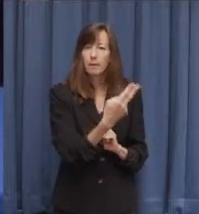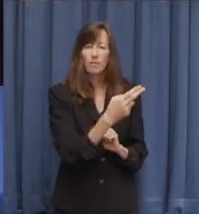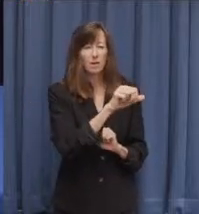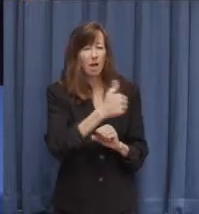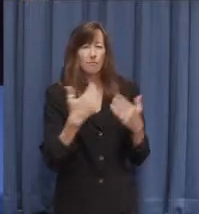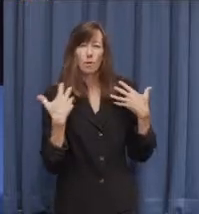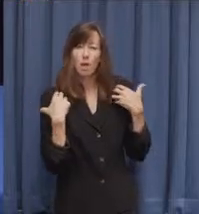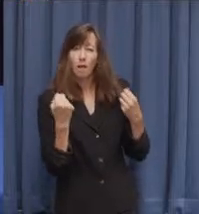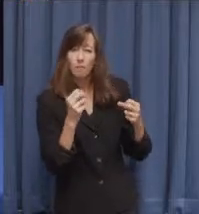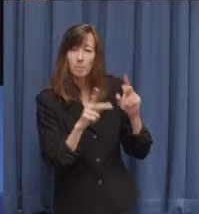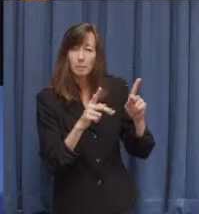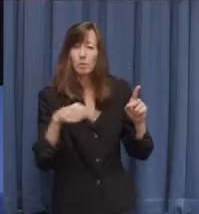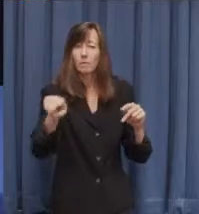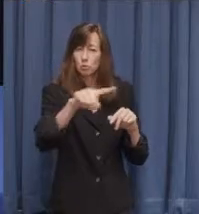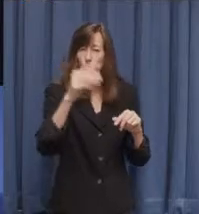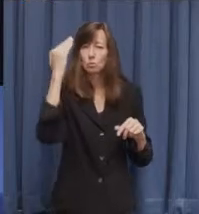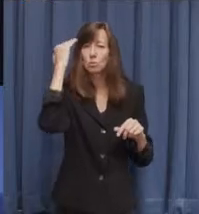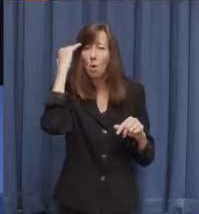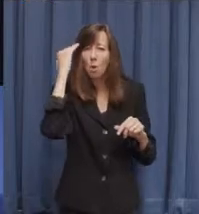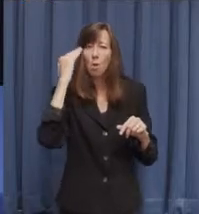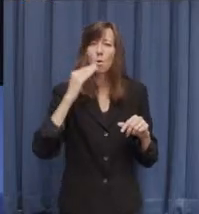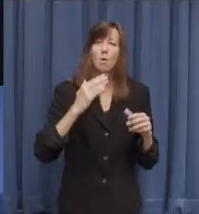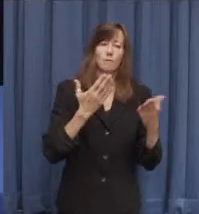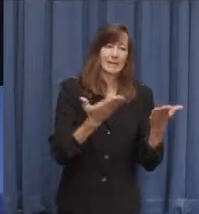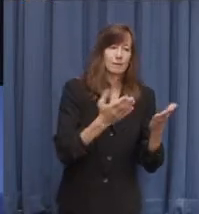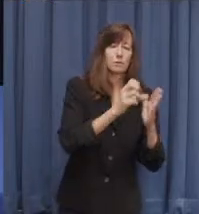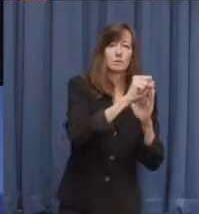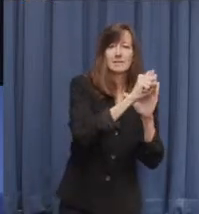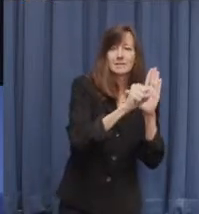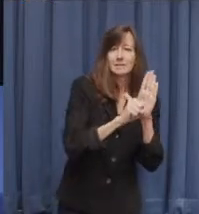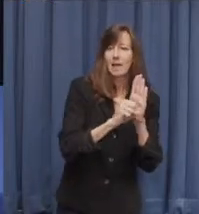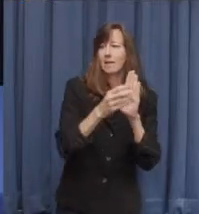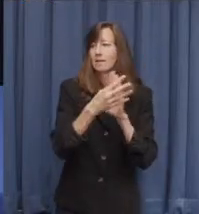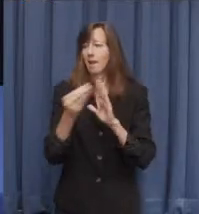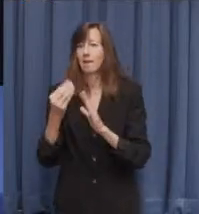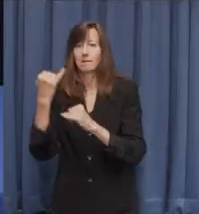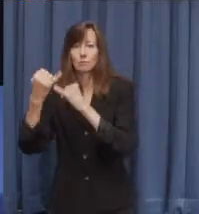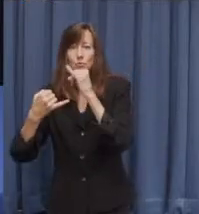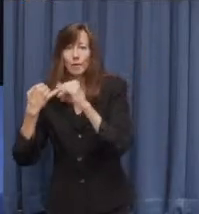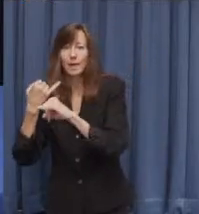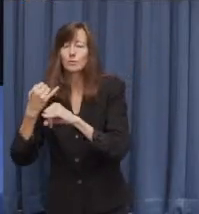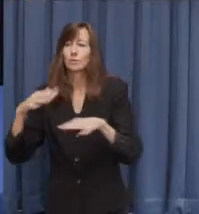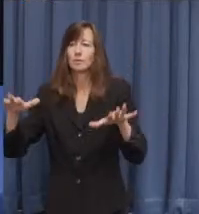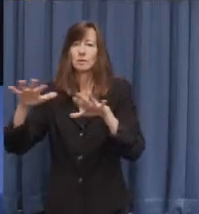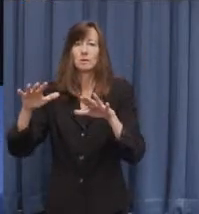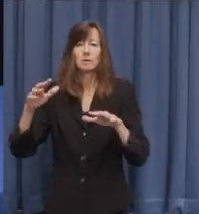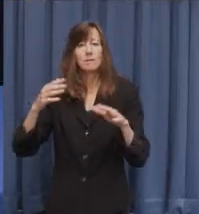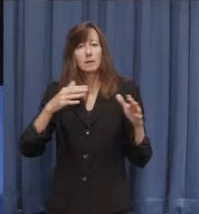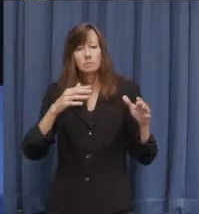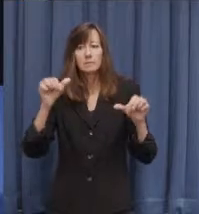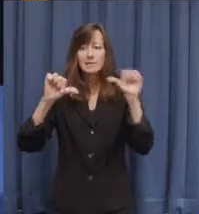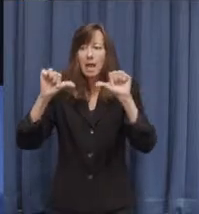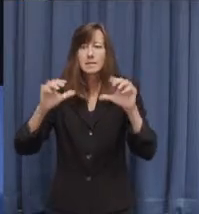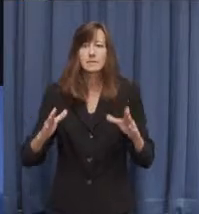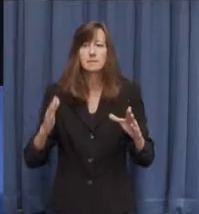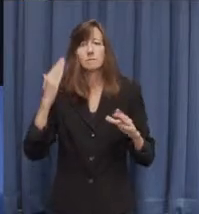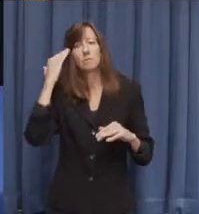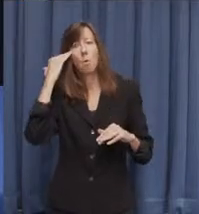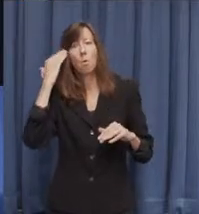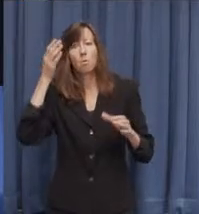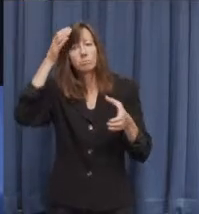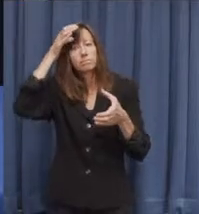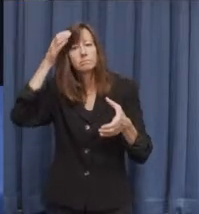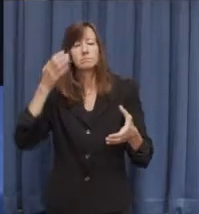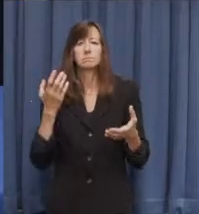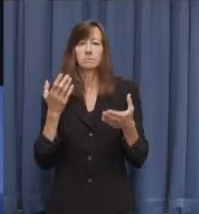nationally and even internationally. So that's what we've done. That's what we will continue to do. And I continue to ask your trust,